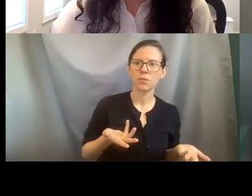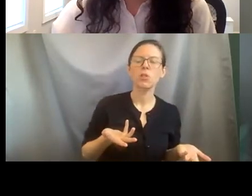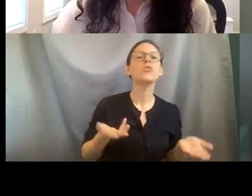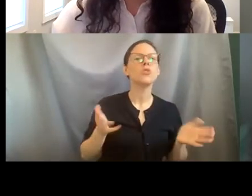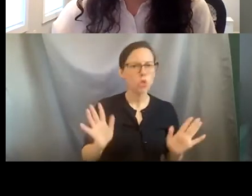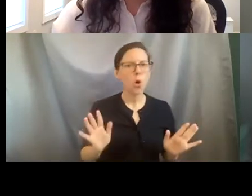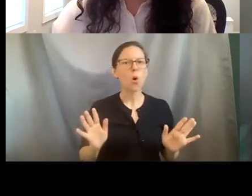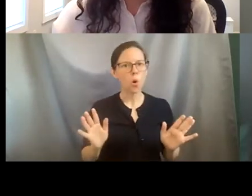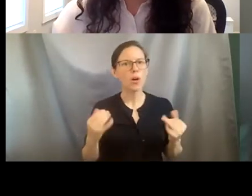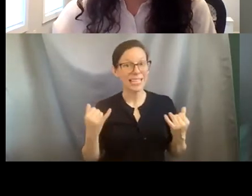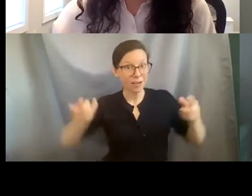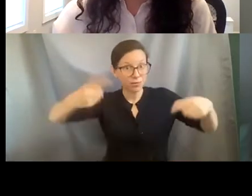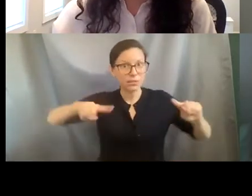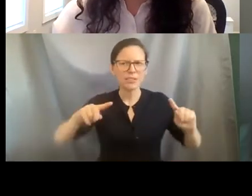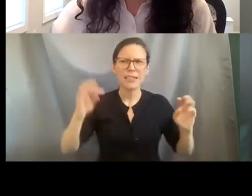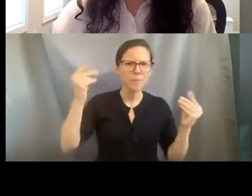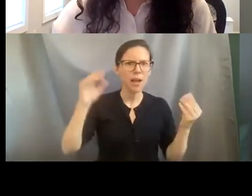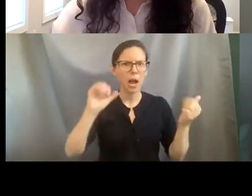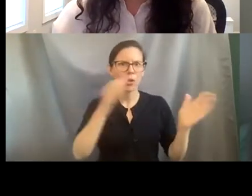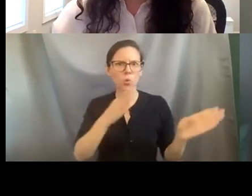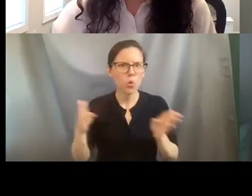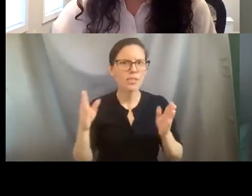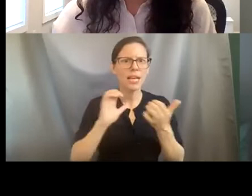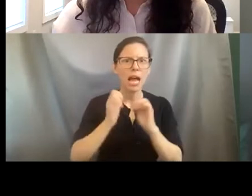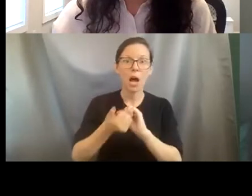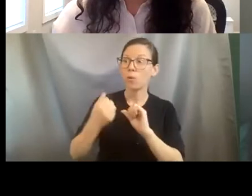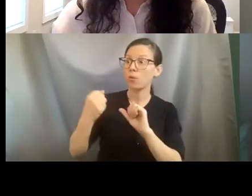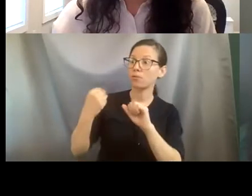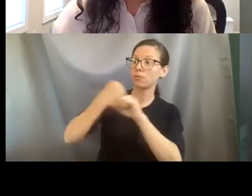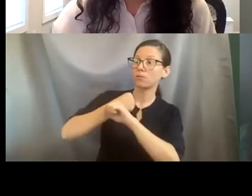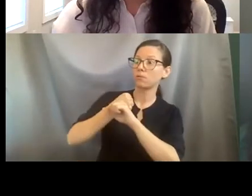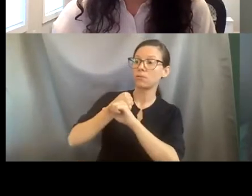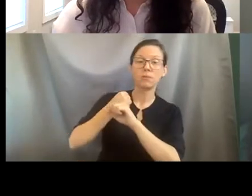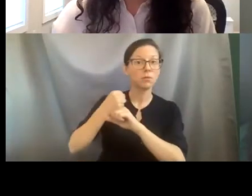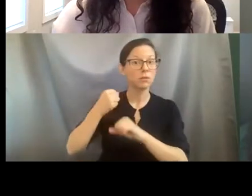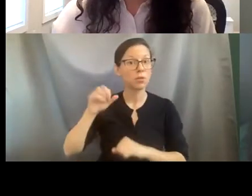how we're going to organize and how we're going to combat Roe if it is overturned.